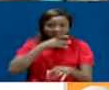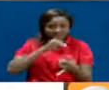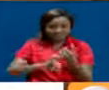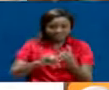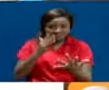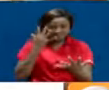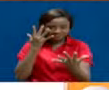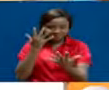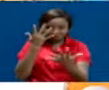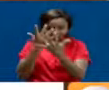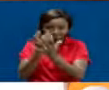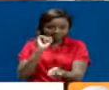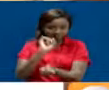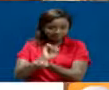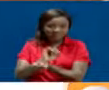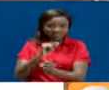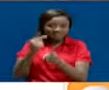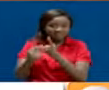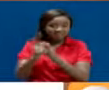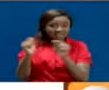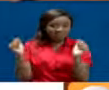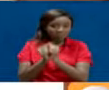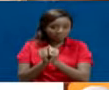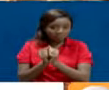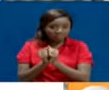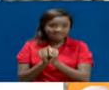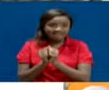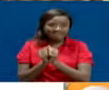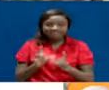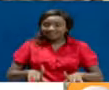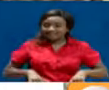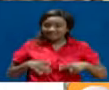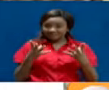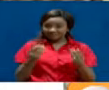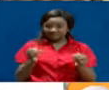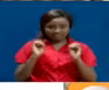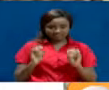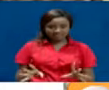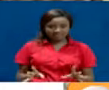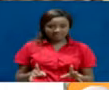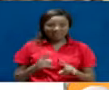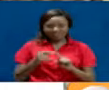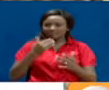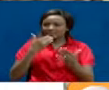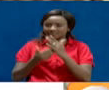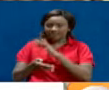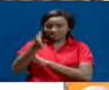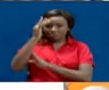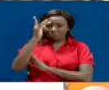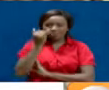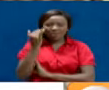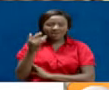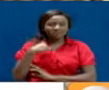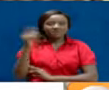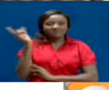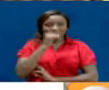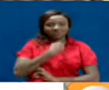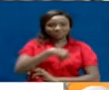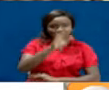in detention for approximately 10 years, life was not easy. I thank God I'd gone to